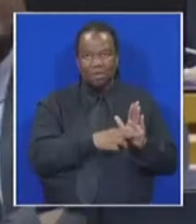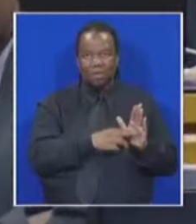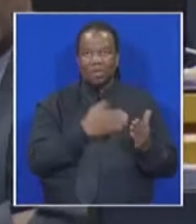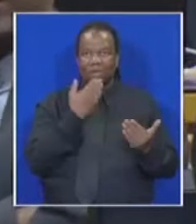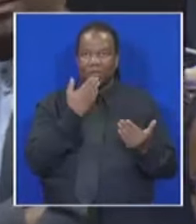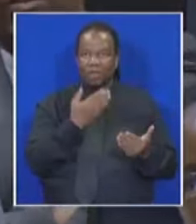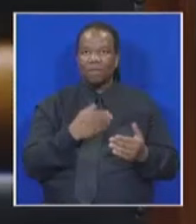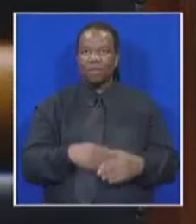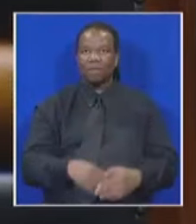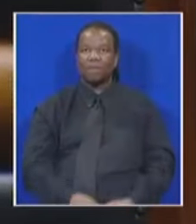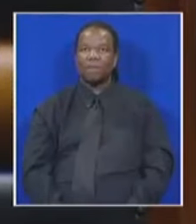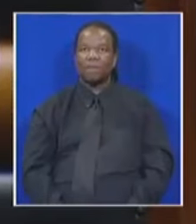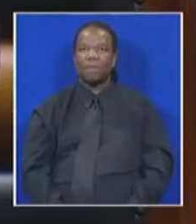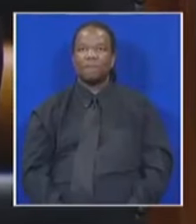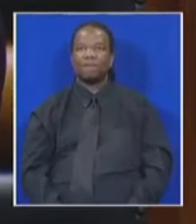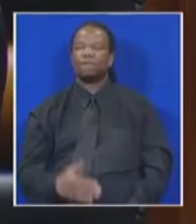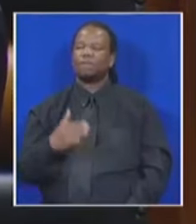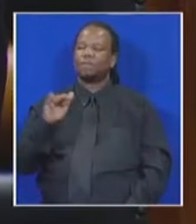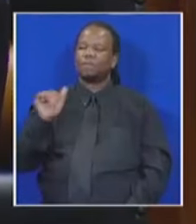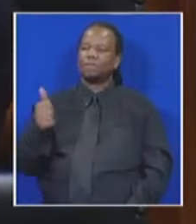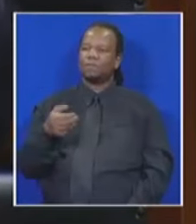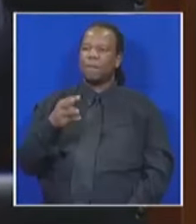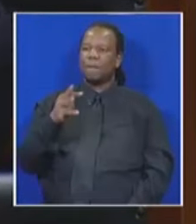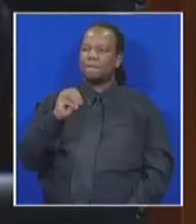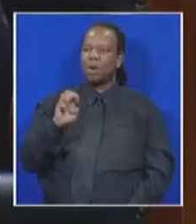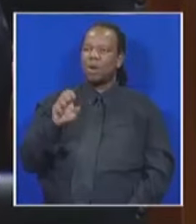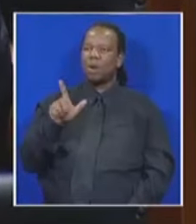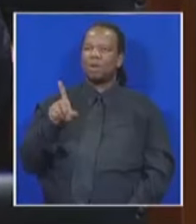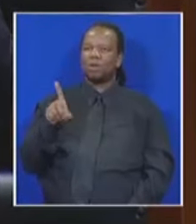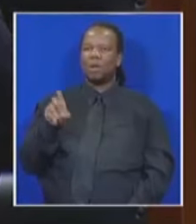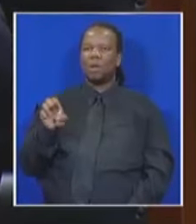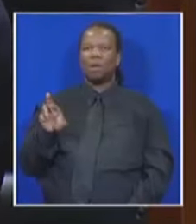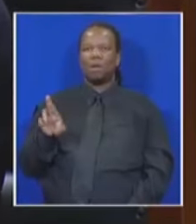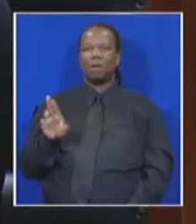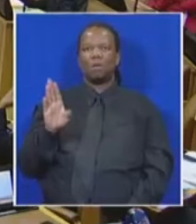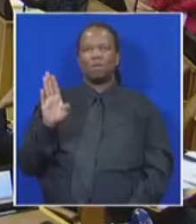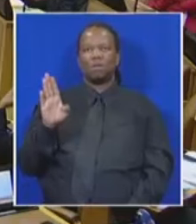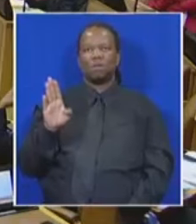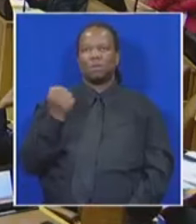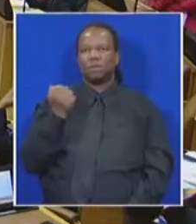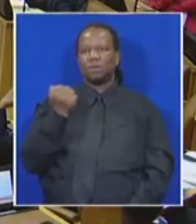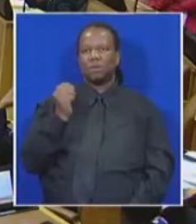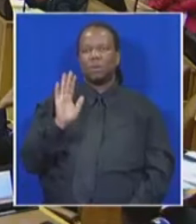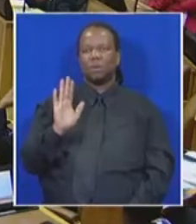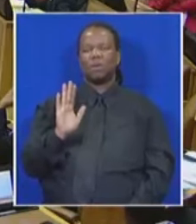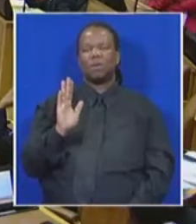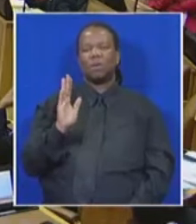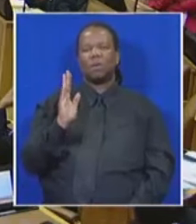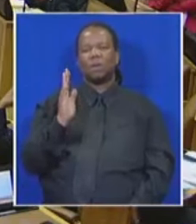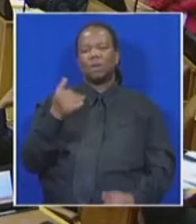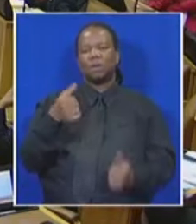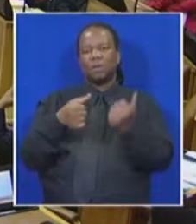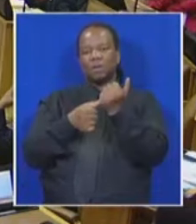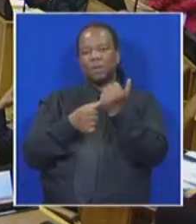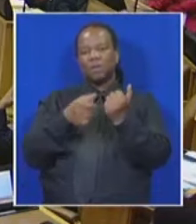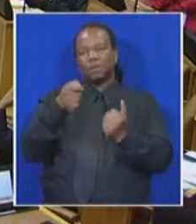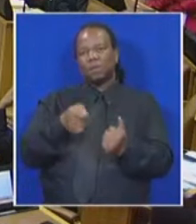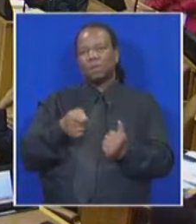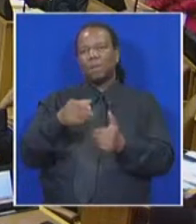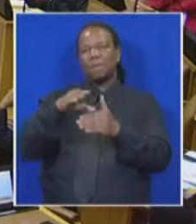much. Thank you. Honorable Mulder. Thank you. Honorable Shelem, you will follow. Deputy Speaker. Honorable